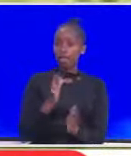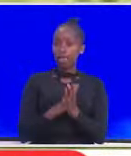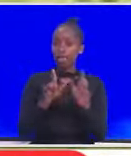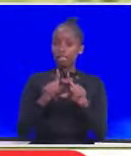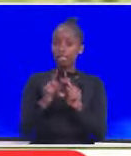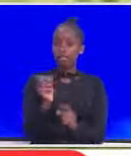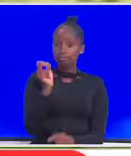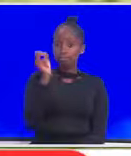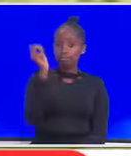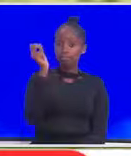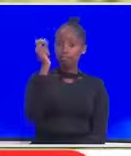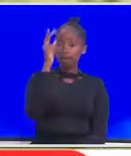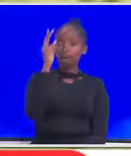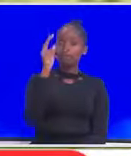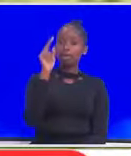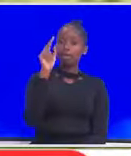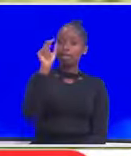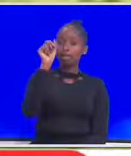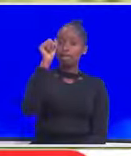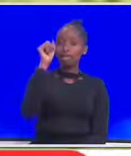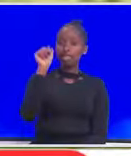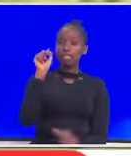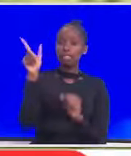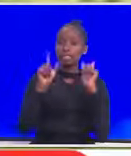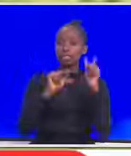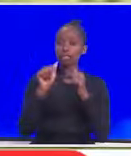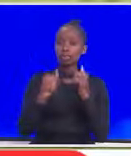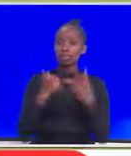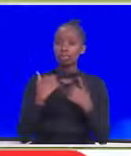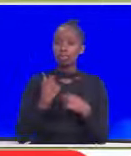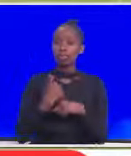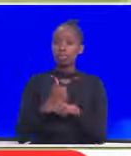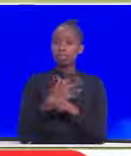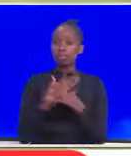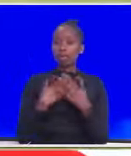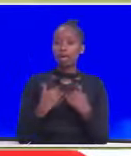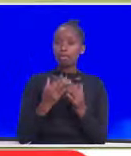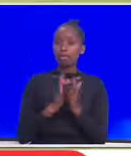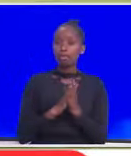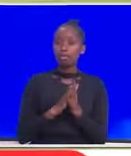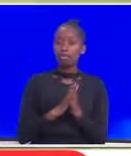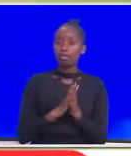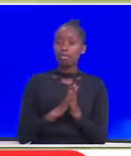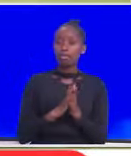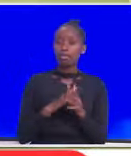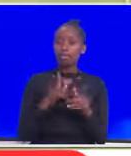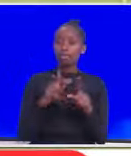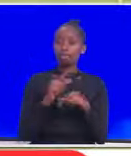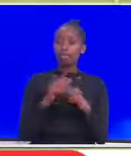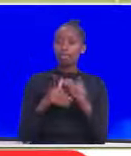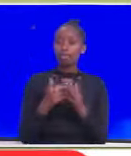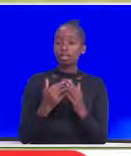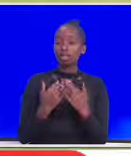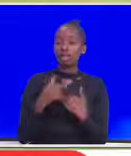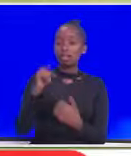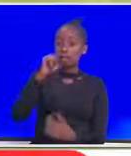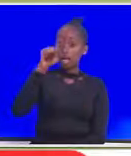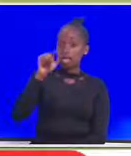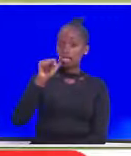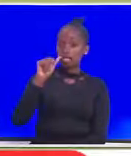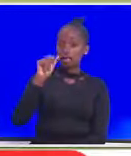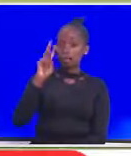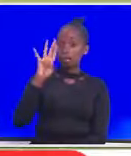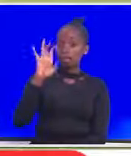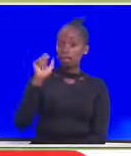the country later this week, where they will face the three COSAFA nations, that is Zambia, Zimbabwe, and